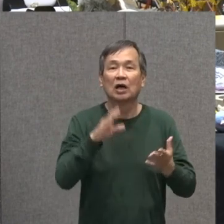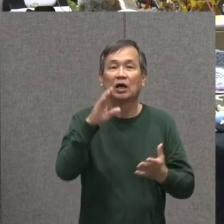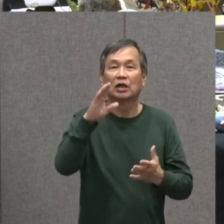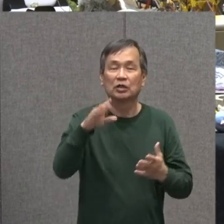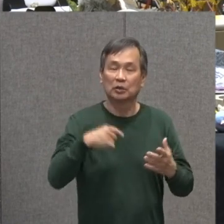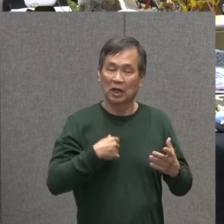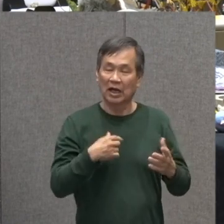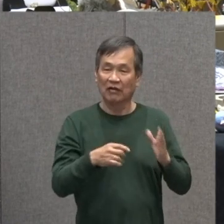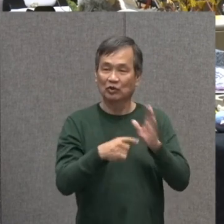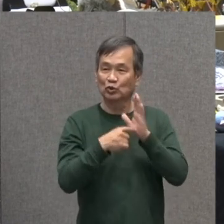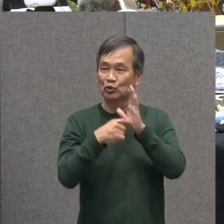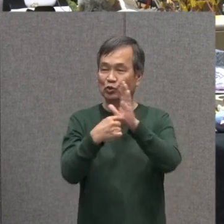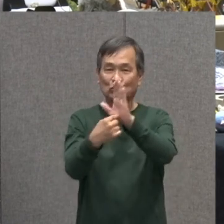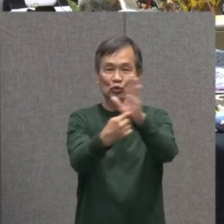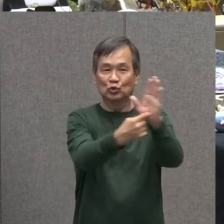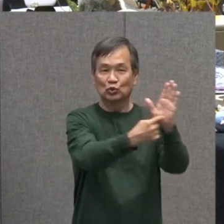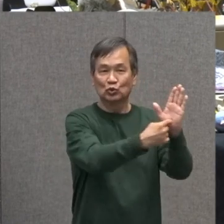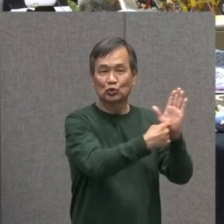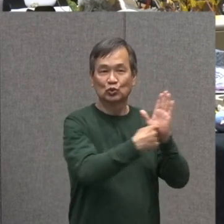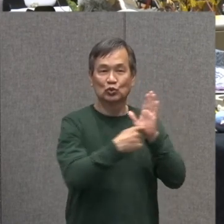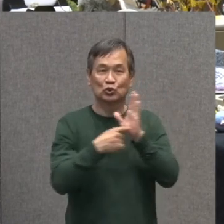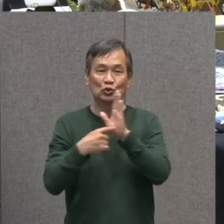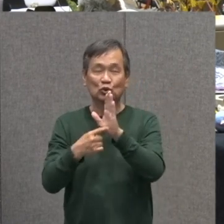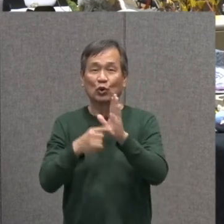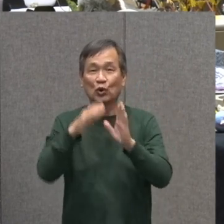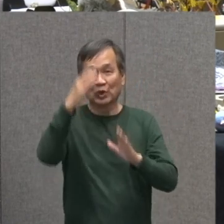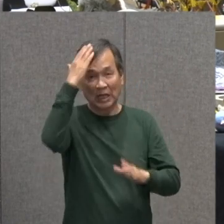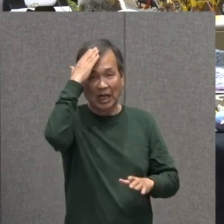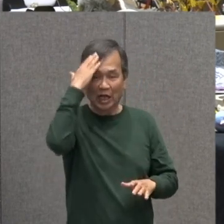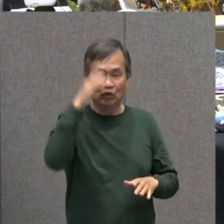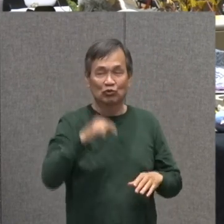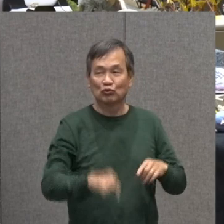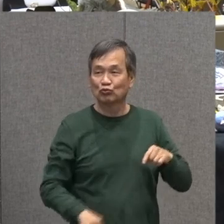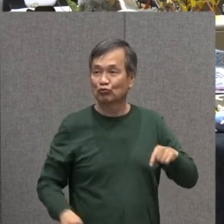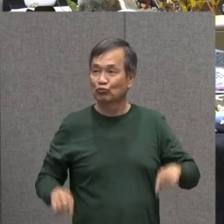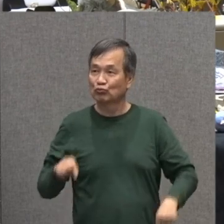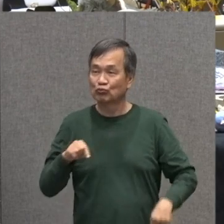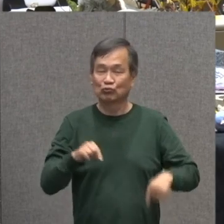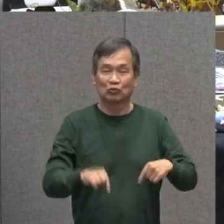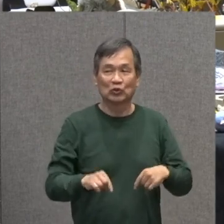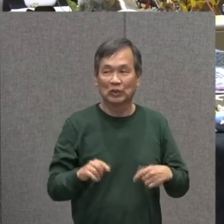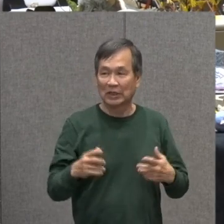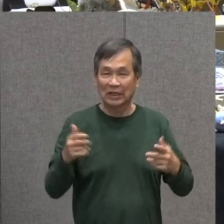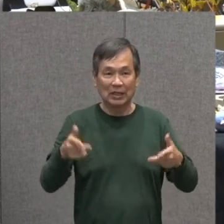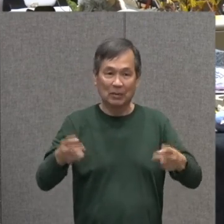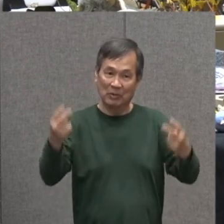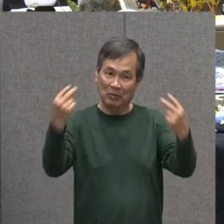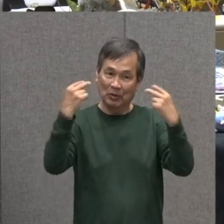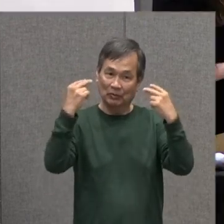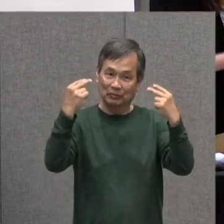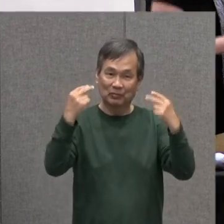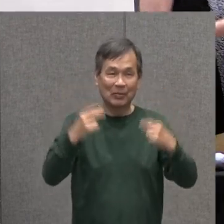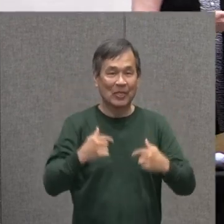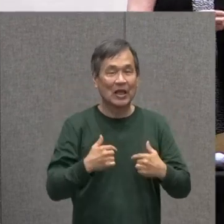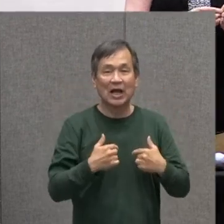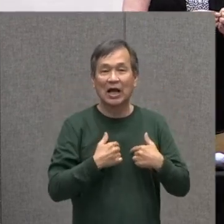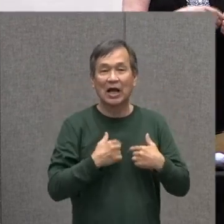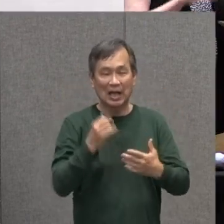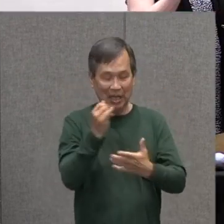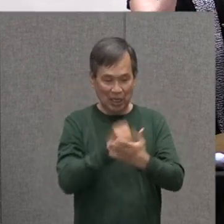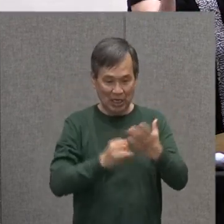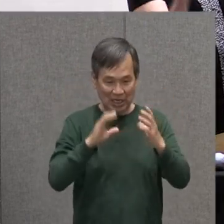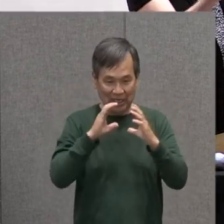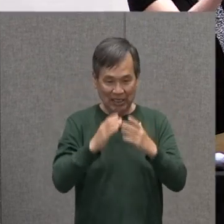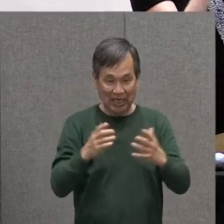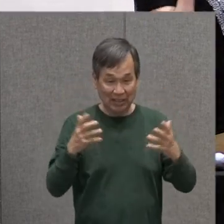hat. You must model your hat. You must walk around and say, hello. Look, when I was in the art classroom, I had my kids